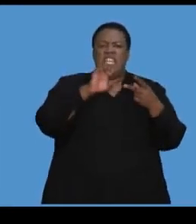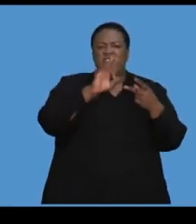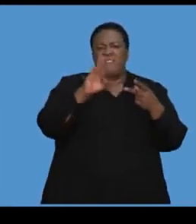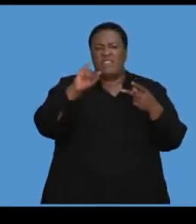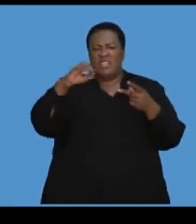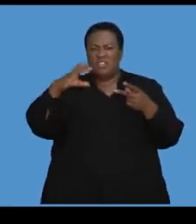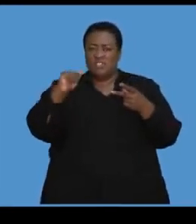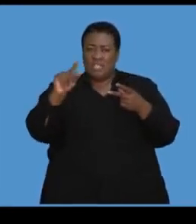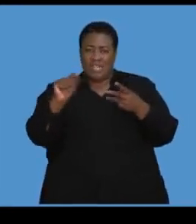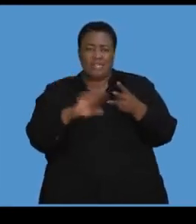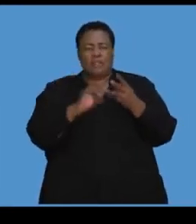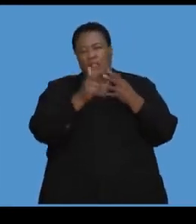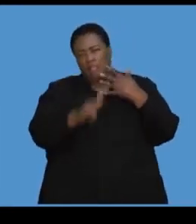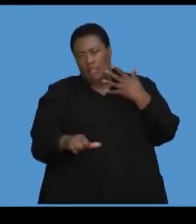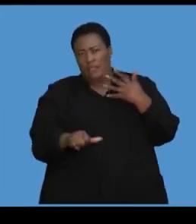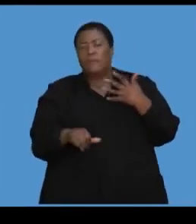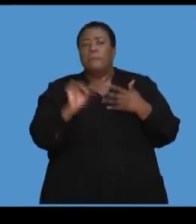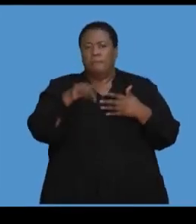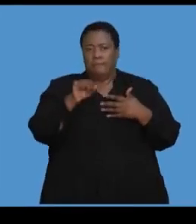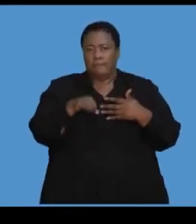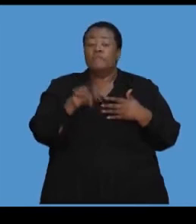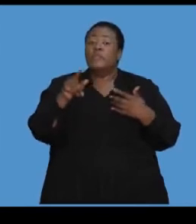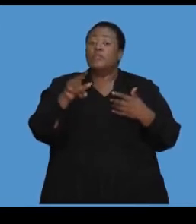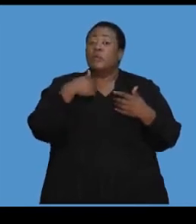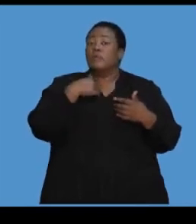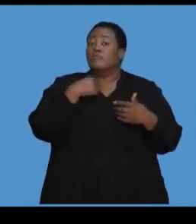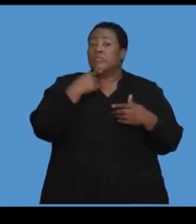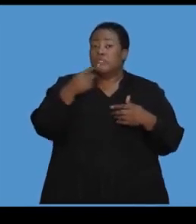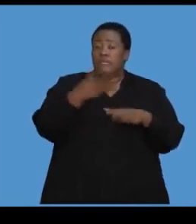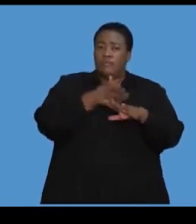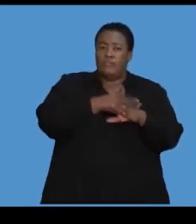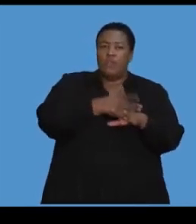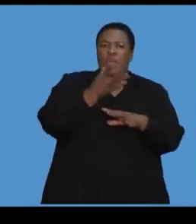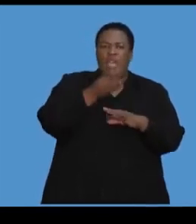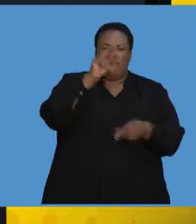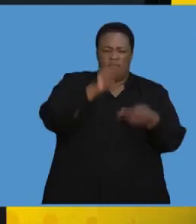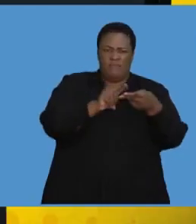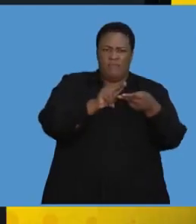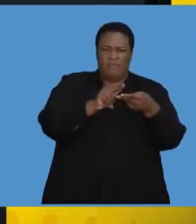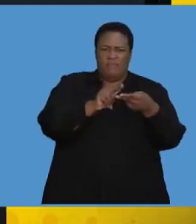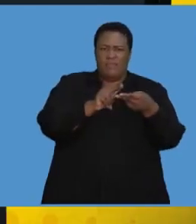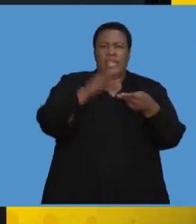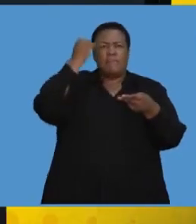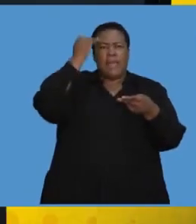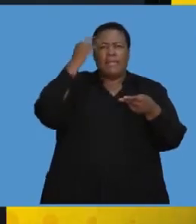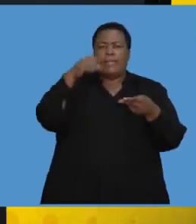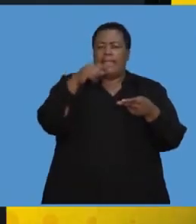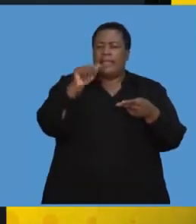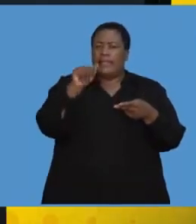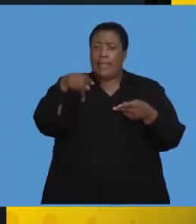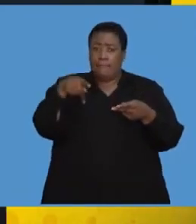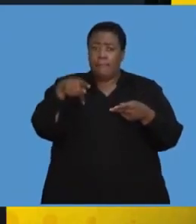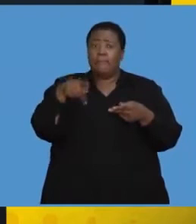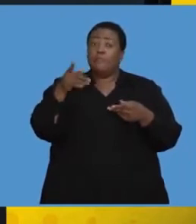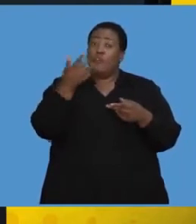your parastatals, etc., etc. So like I said, there's an acronym for this in Mind the Gap. Boys and girls, I encourage you guys, for